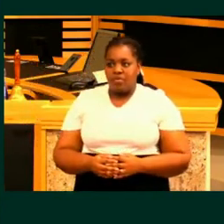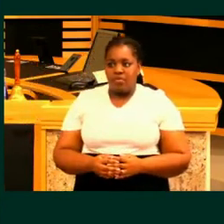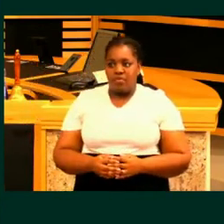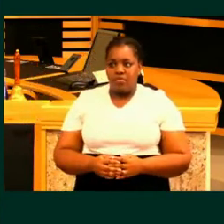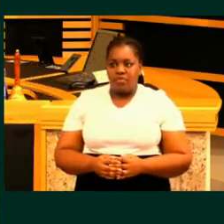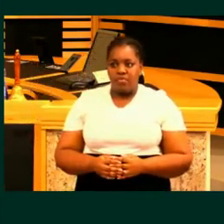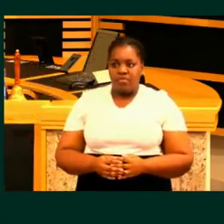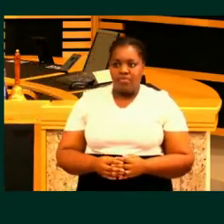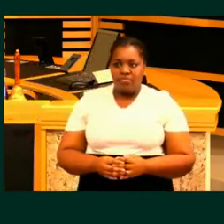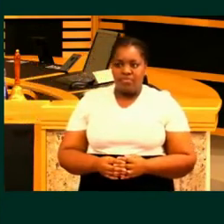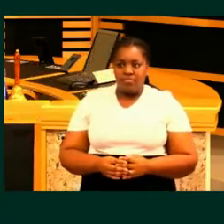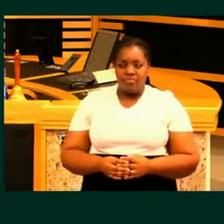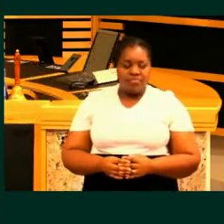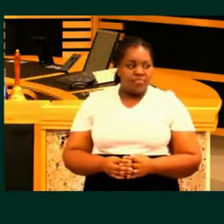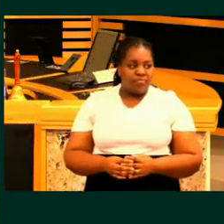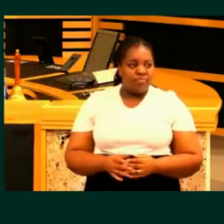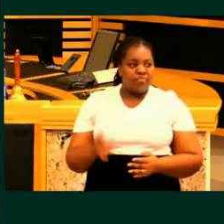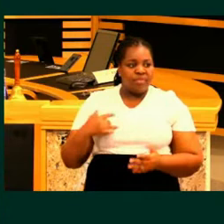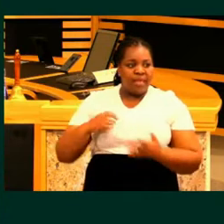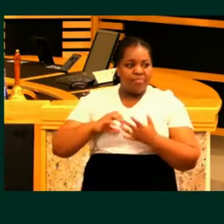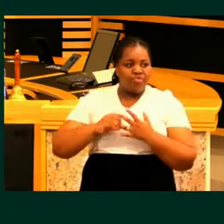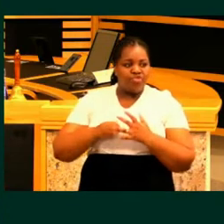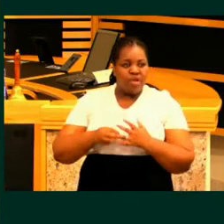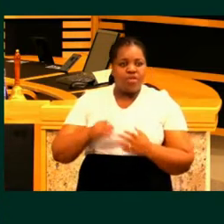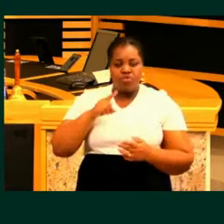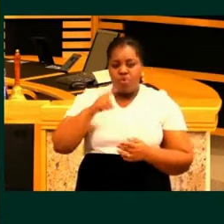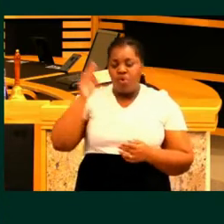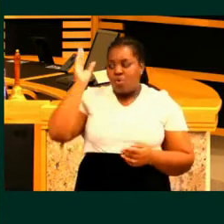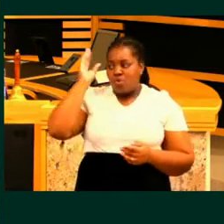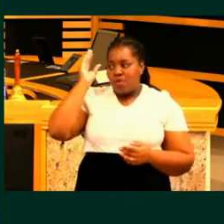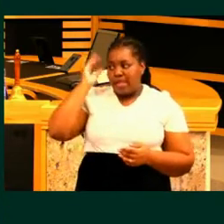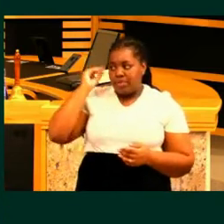whatever I'm trying to share this experience